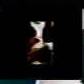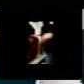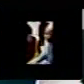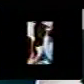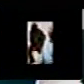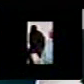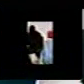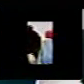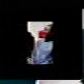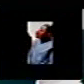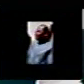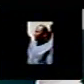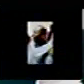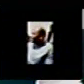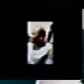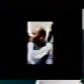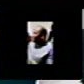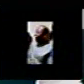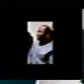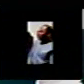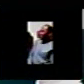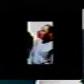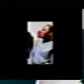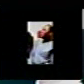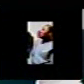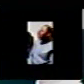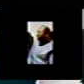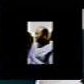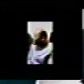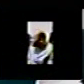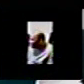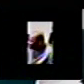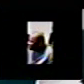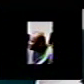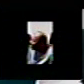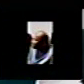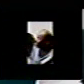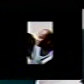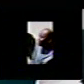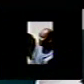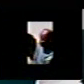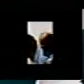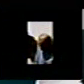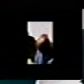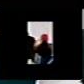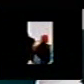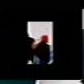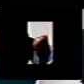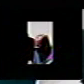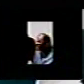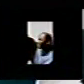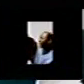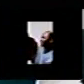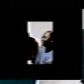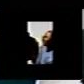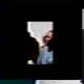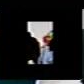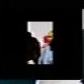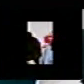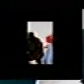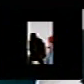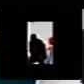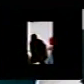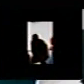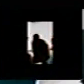and the weapons of the devil in Jesus' name. Any stronghold in your life right there tonight, I come against it.